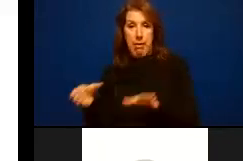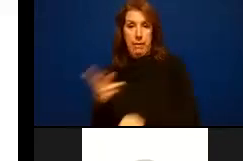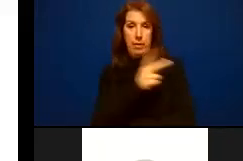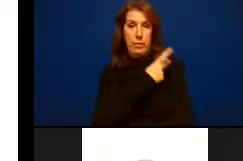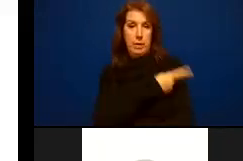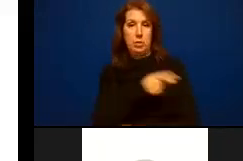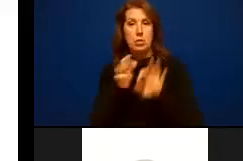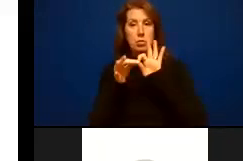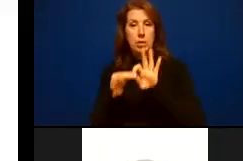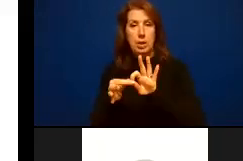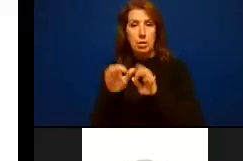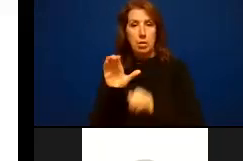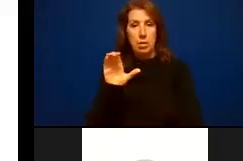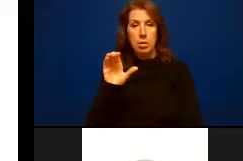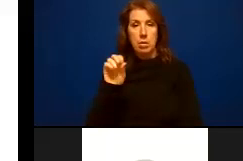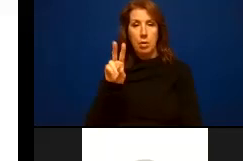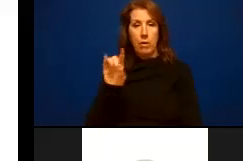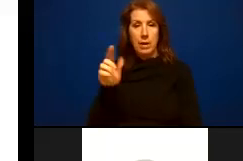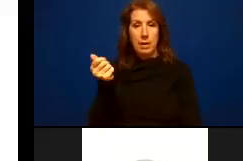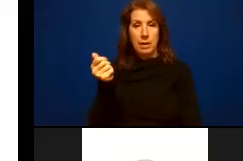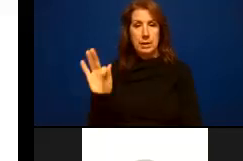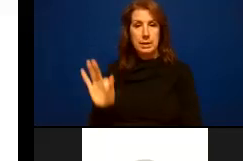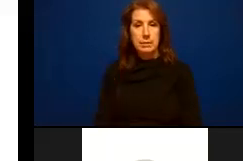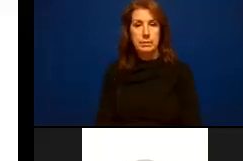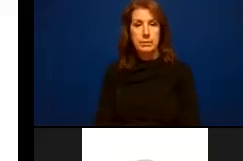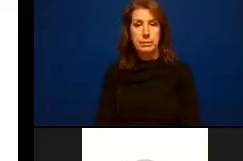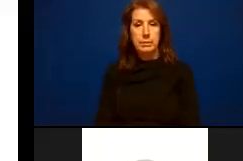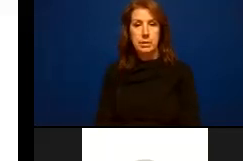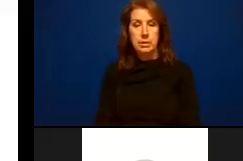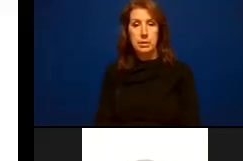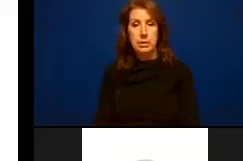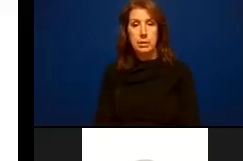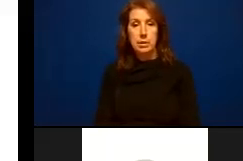to COVID-19. Next slide.